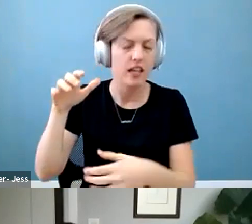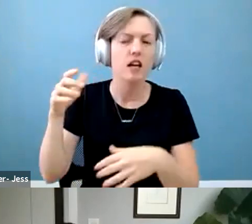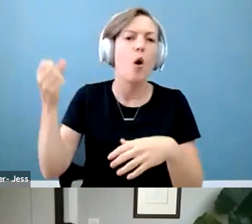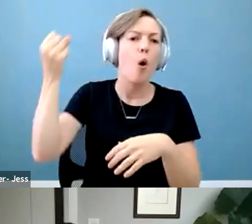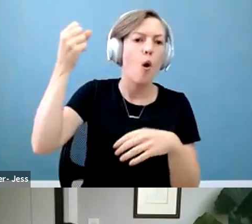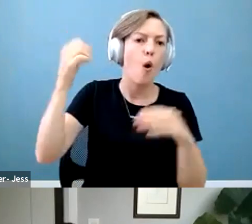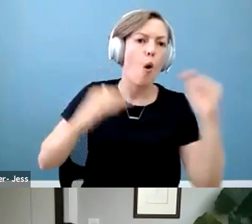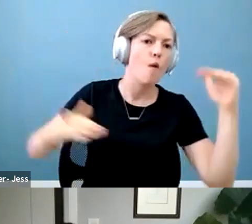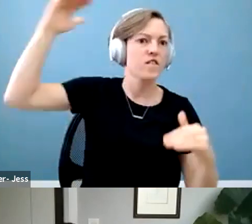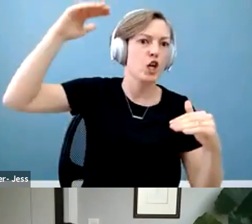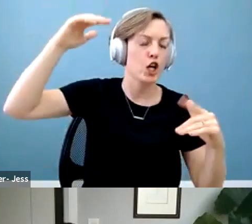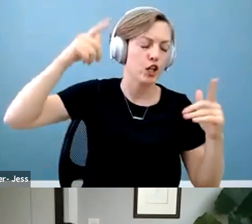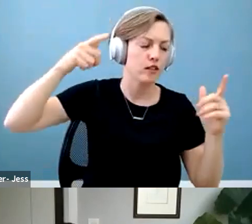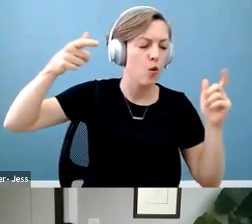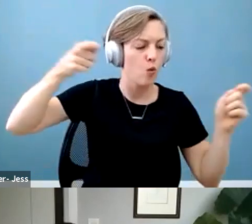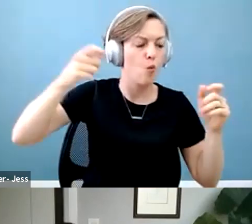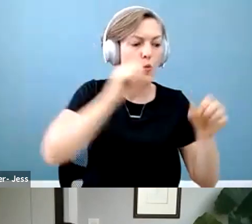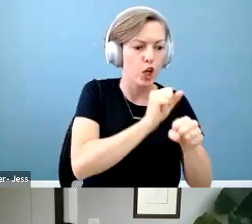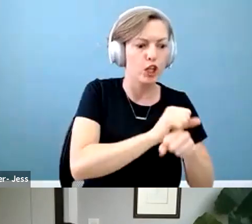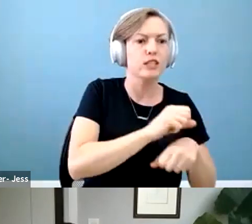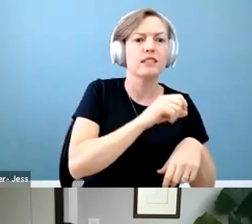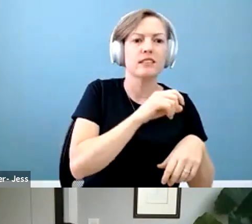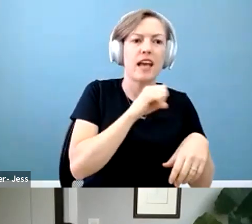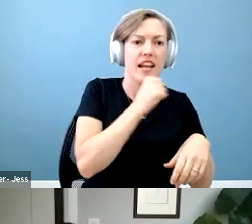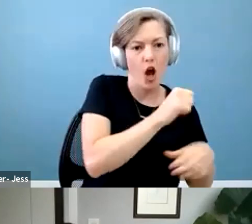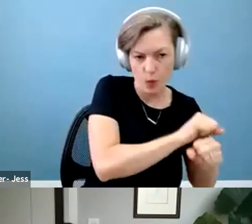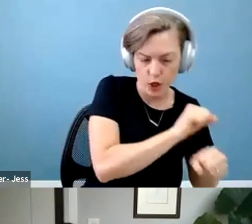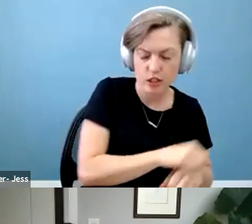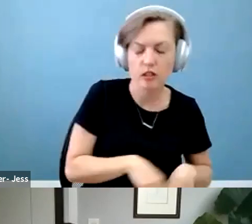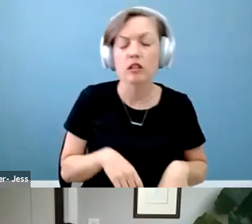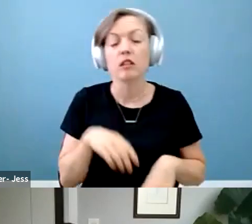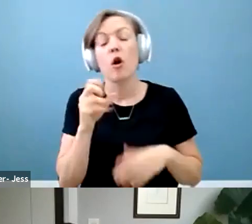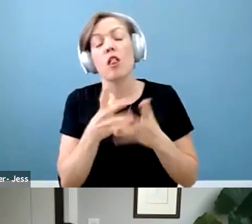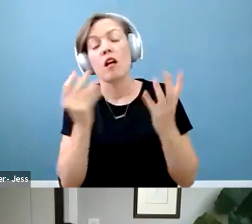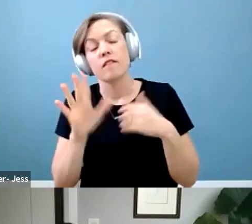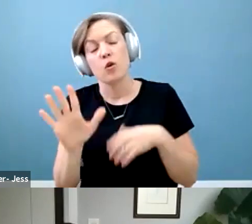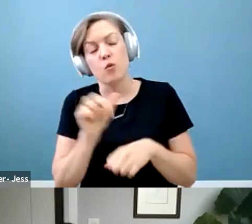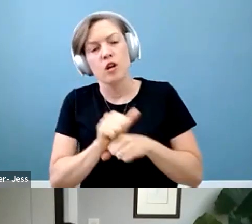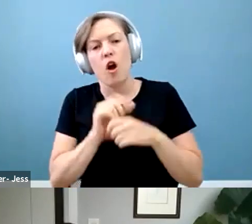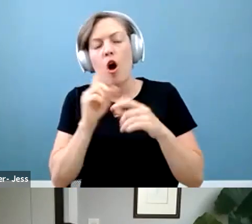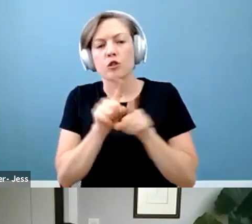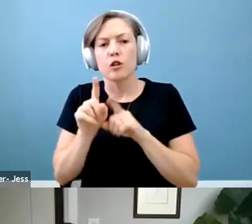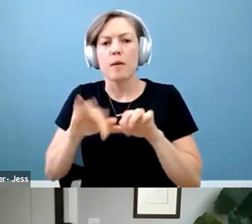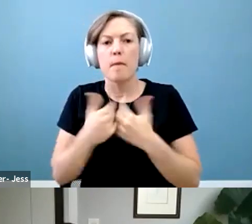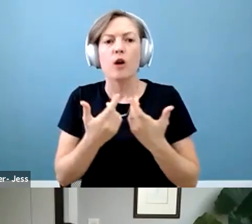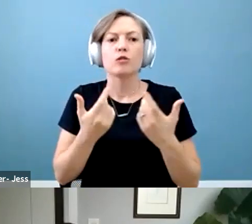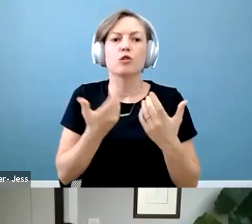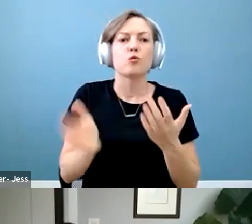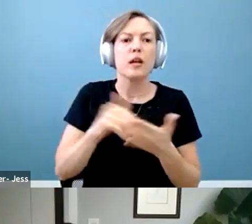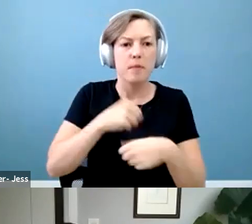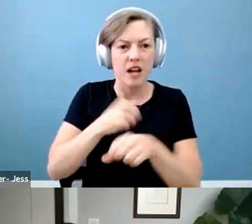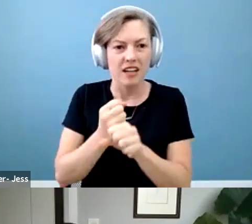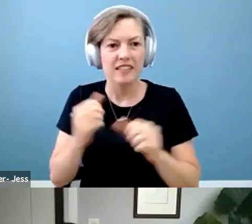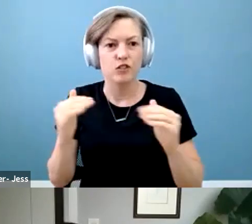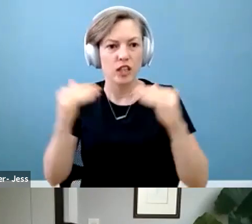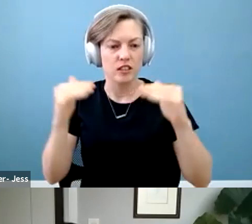over workers and wage and non-workers. And so a lot of your work is also about reproductive justice, which is an alternative vision